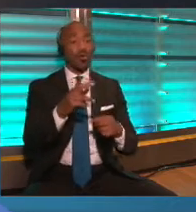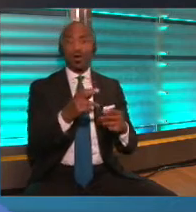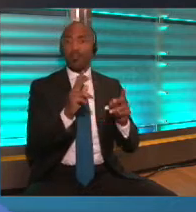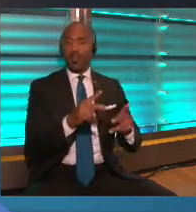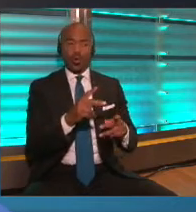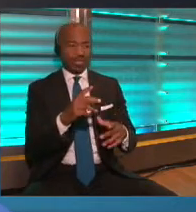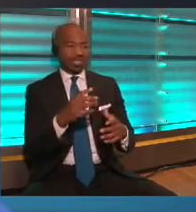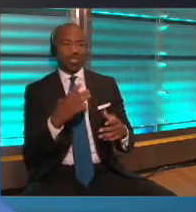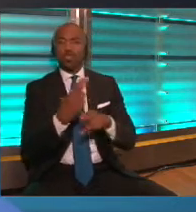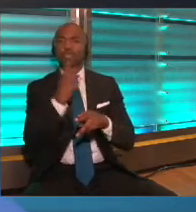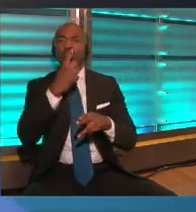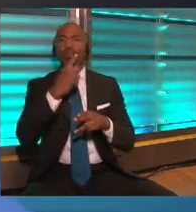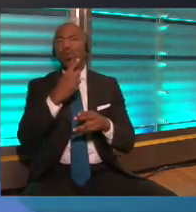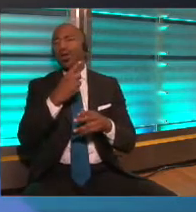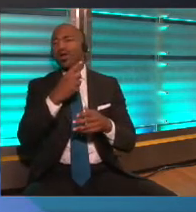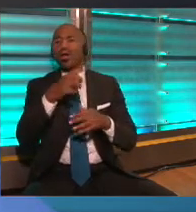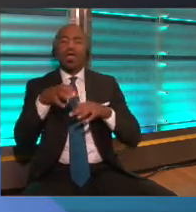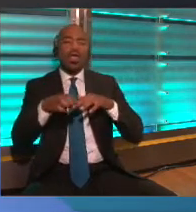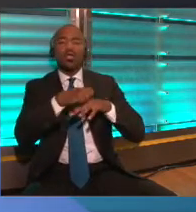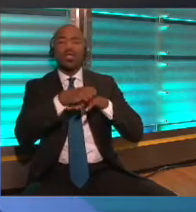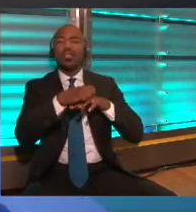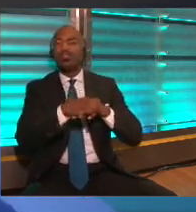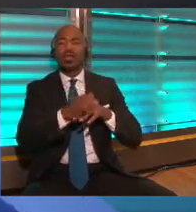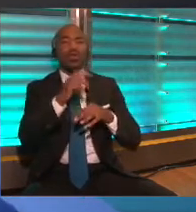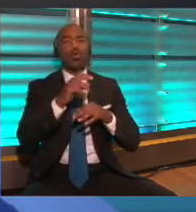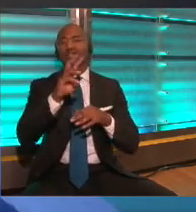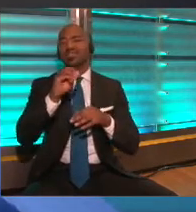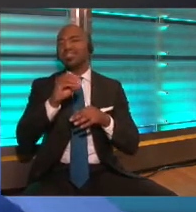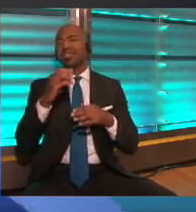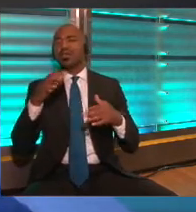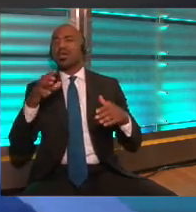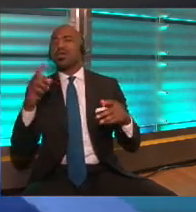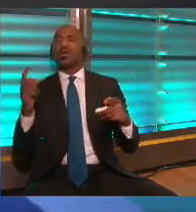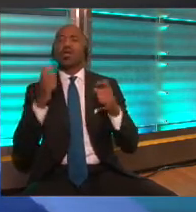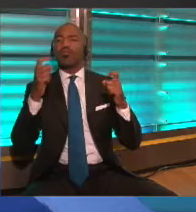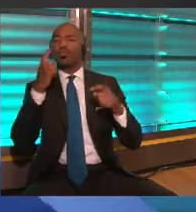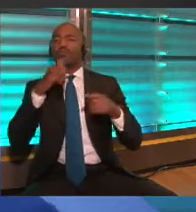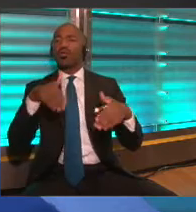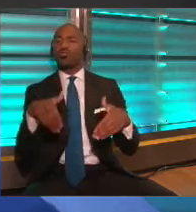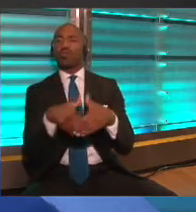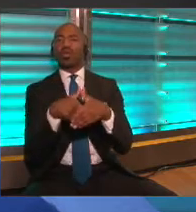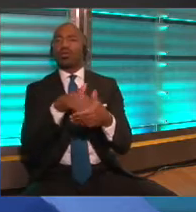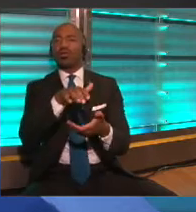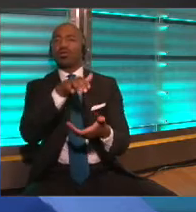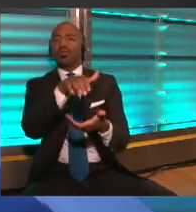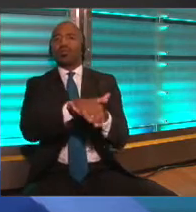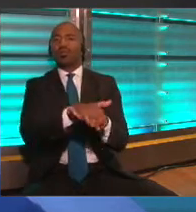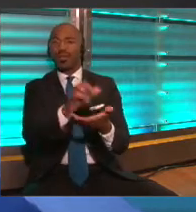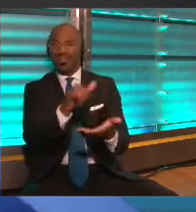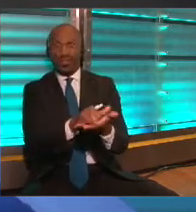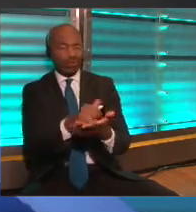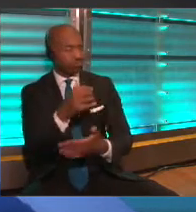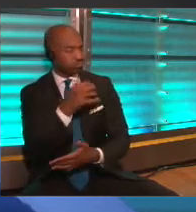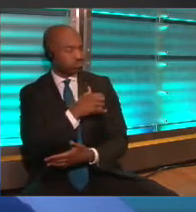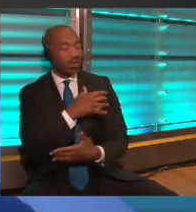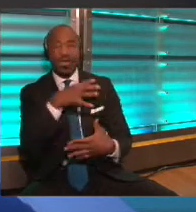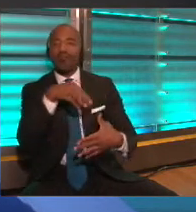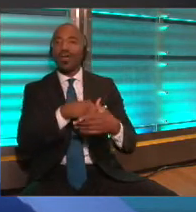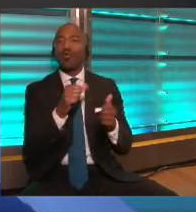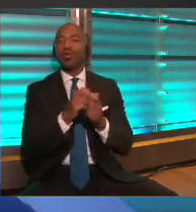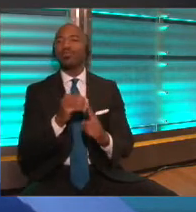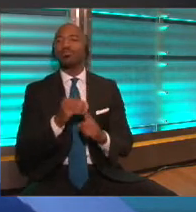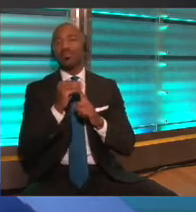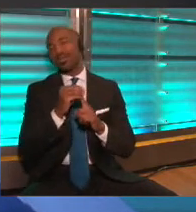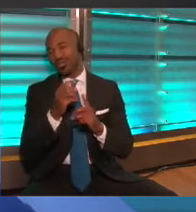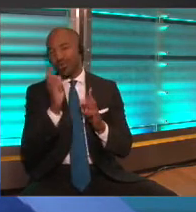or part of a couple's 60th wedding anniversary, those kinds of things, being a part of people's special moments in life and having an impact